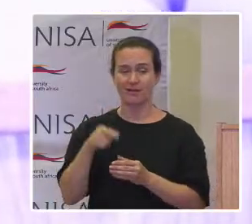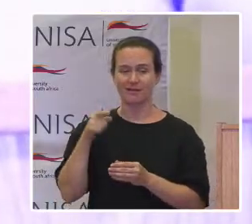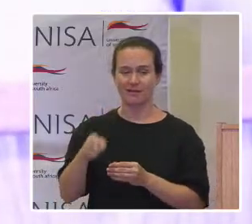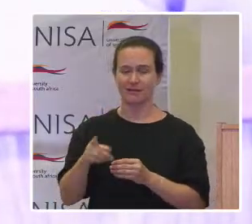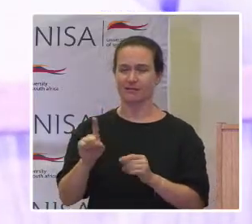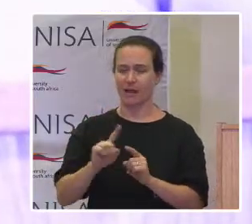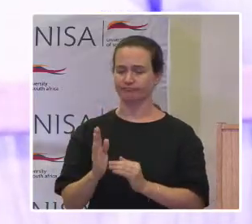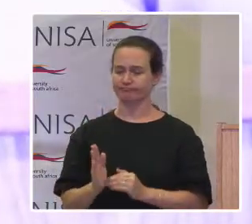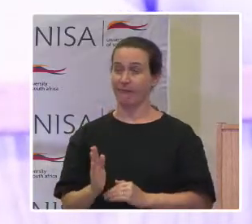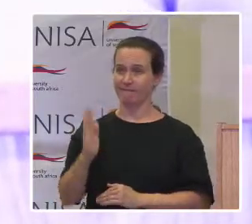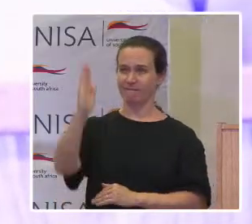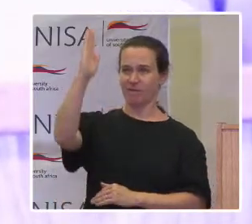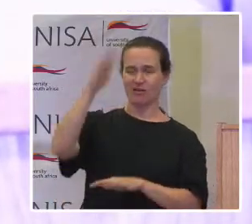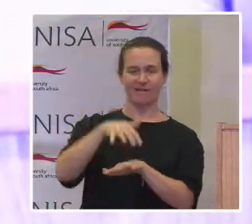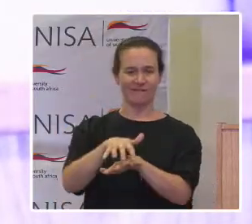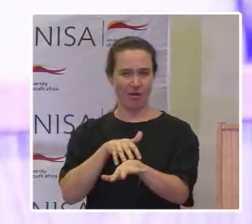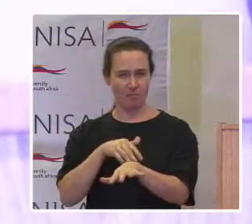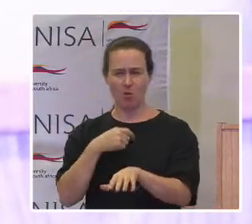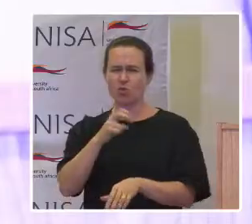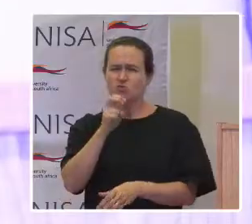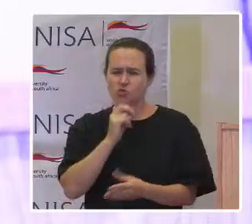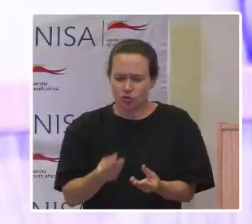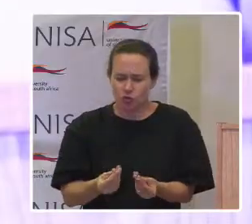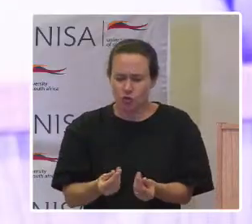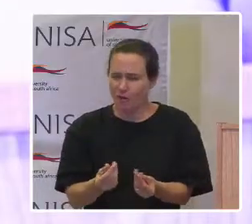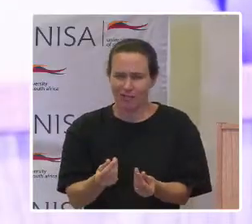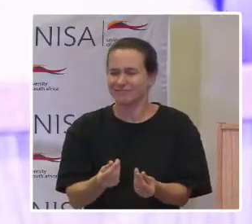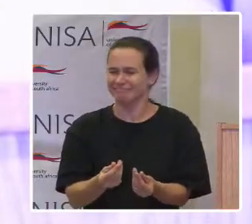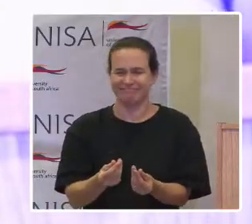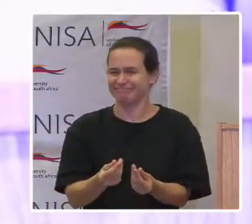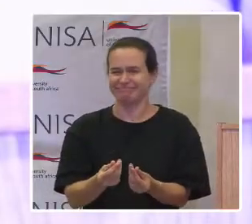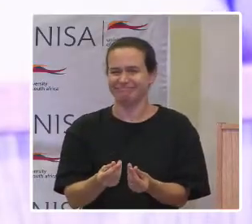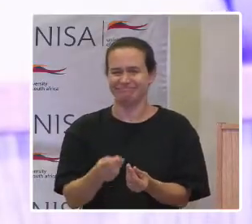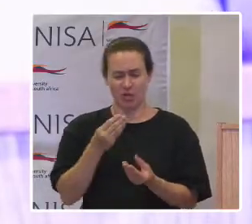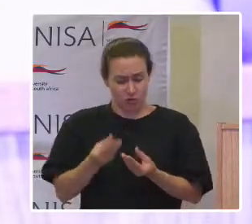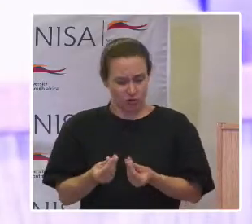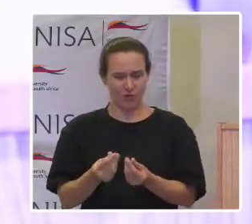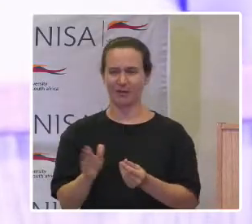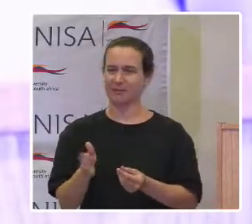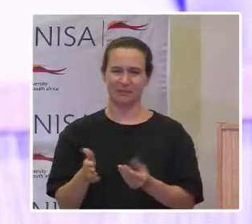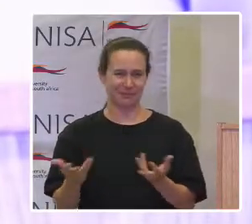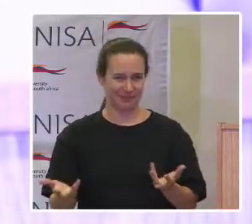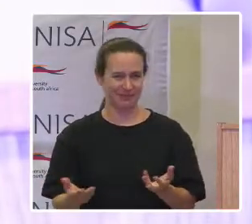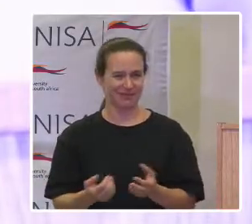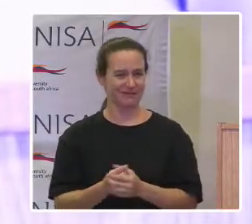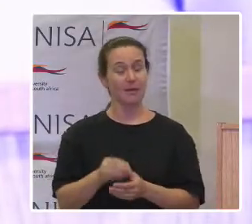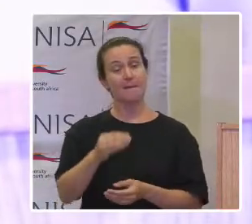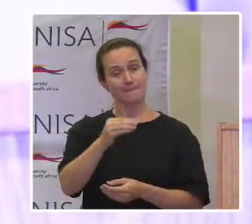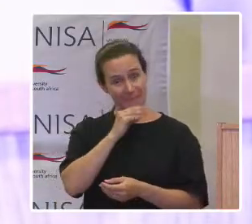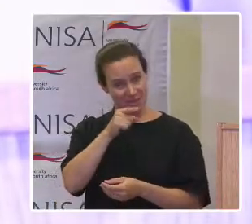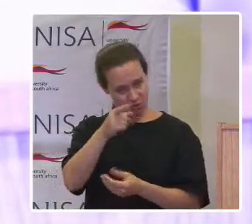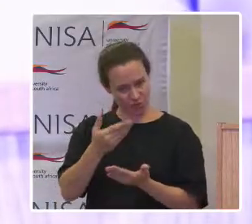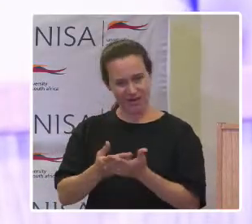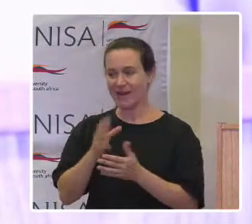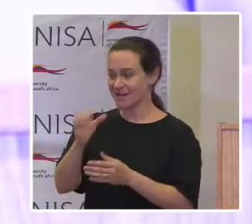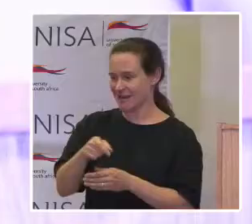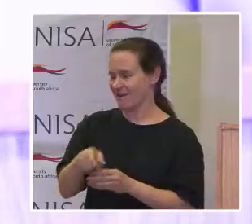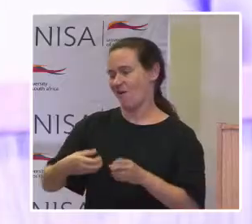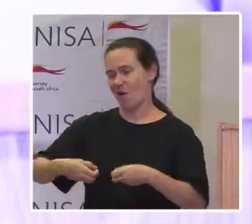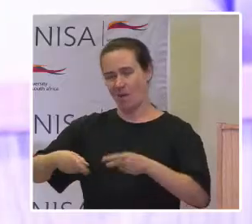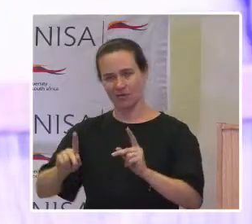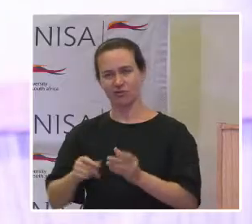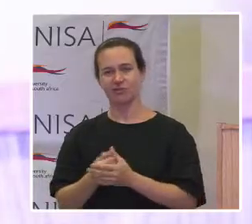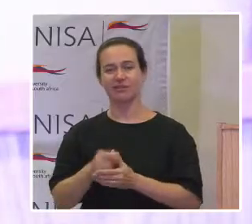agriculture. We are not using soil here. It is soilless. Therefore, you can, yes, you can tap into it. They are